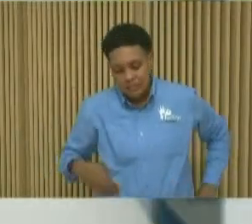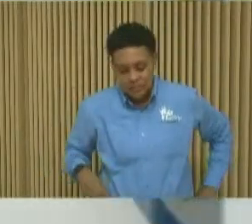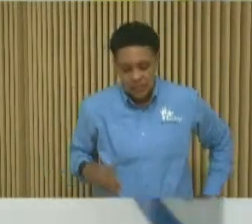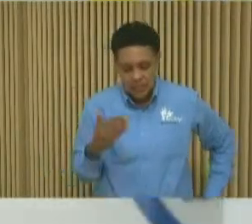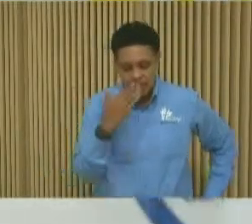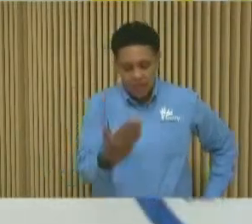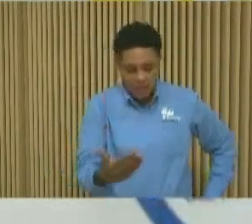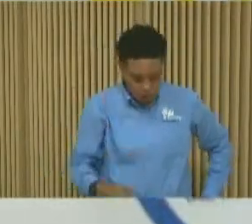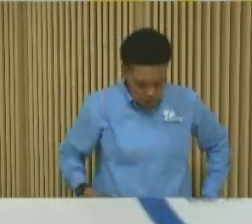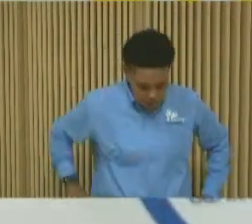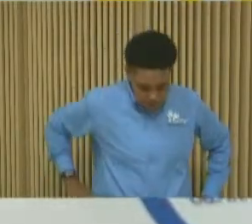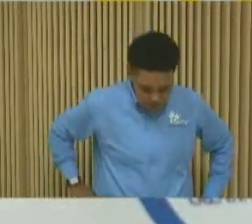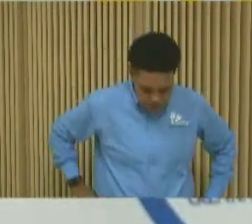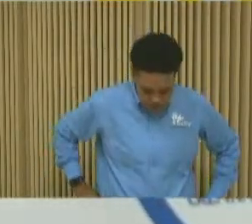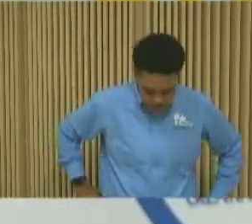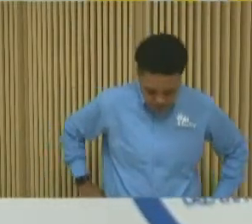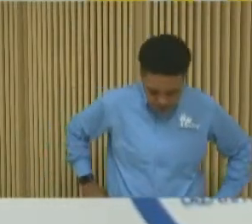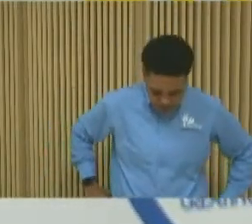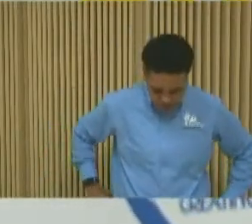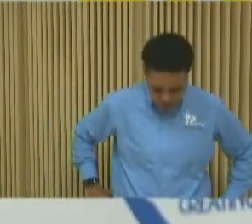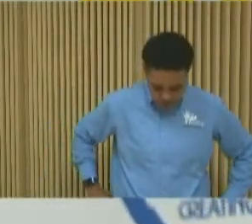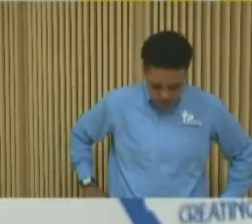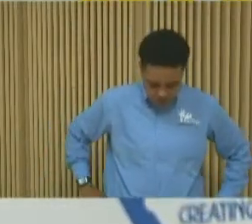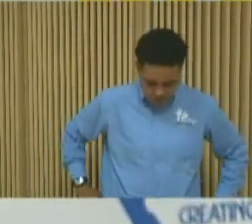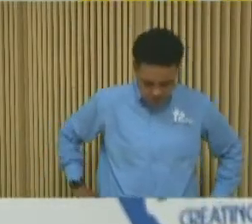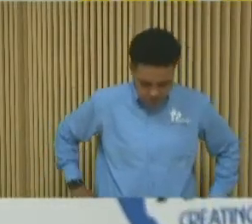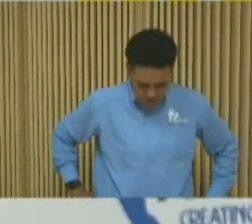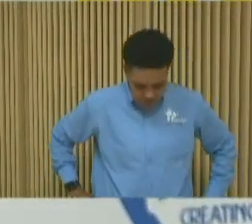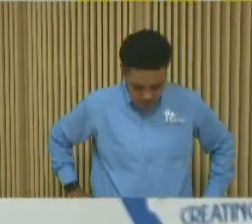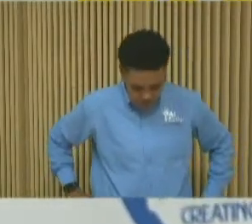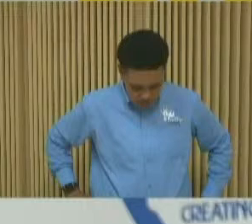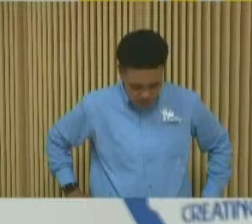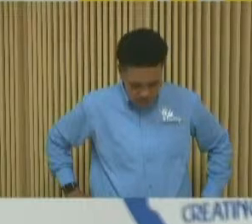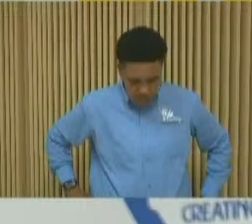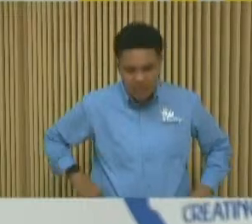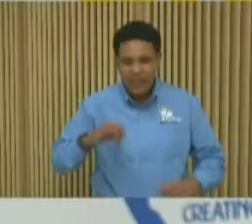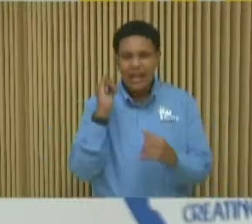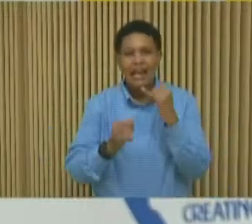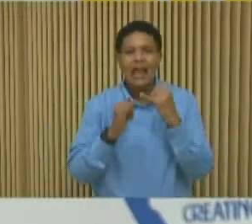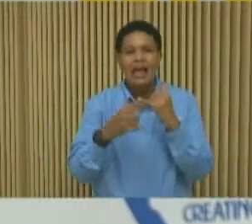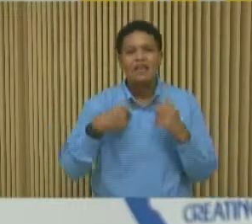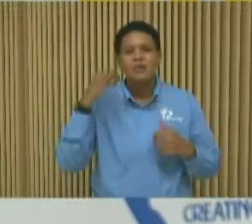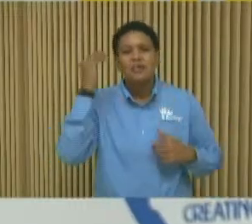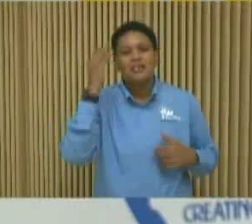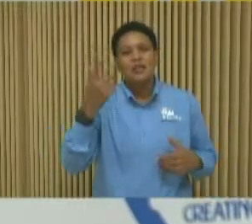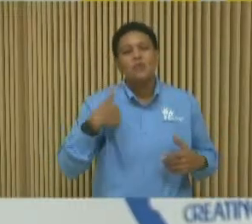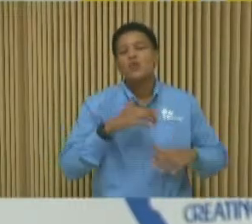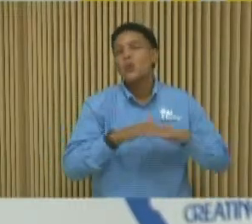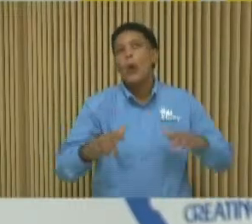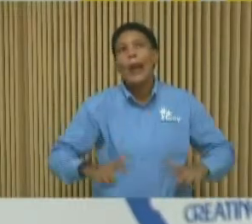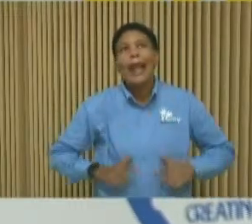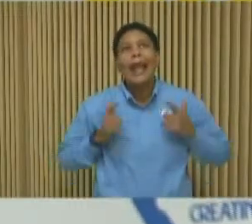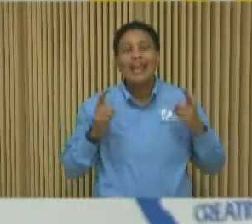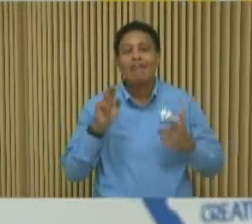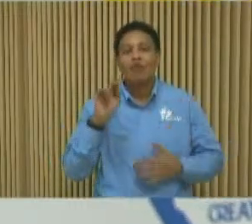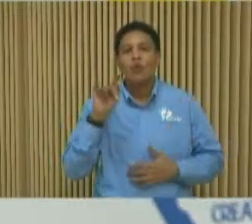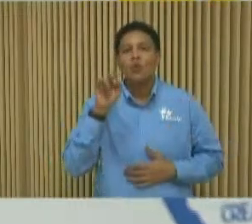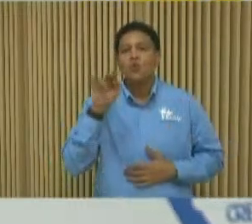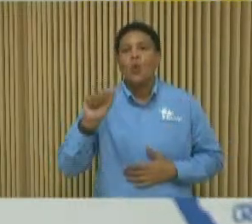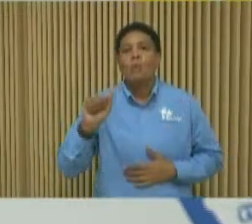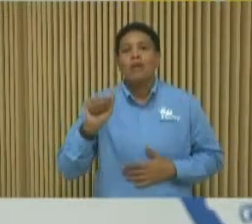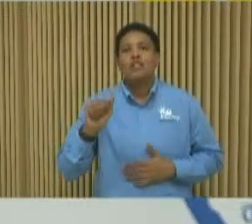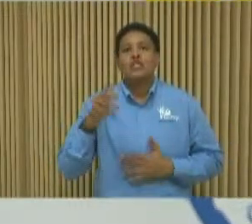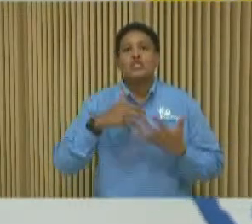very much. So, lastly, I would like to say, we're not living in a utopian society. We're not promising